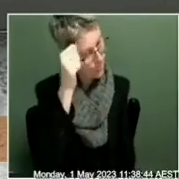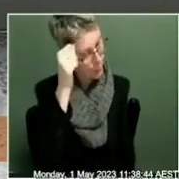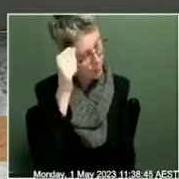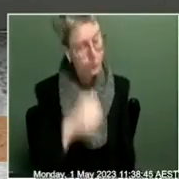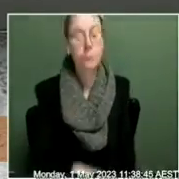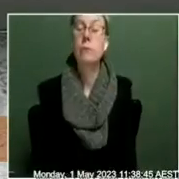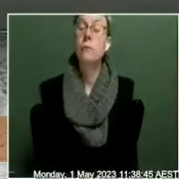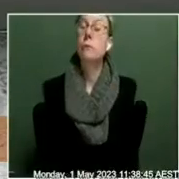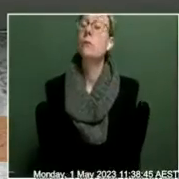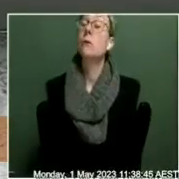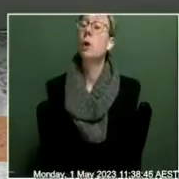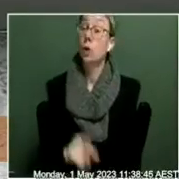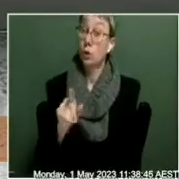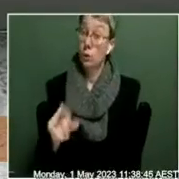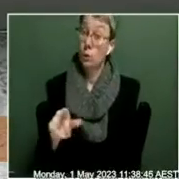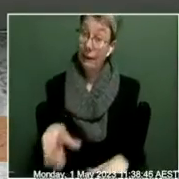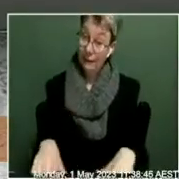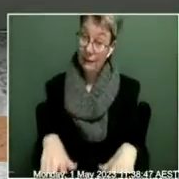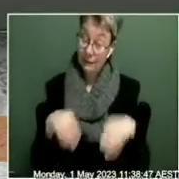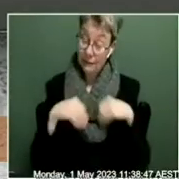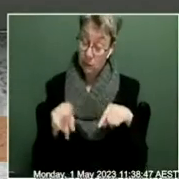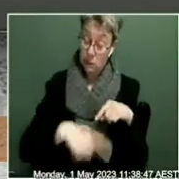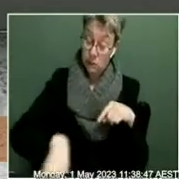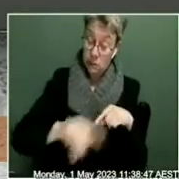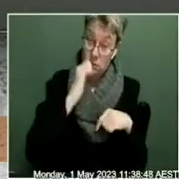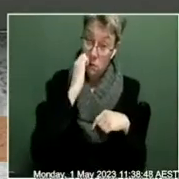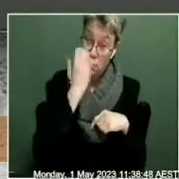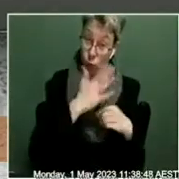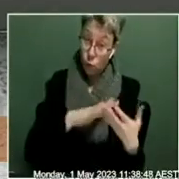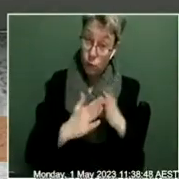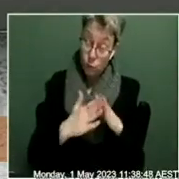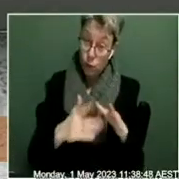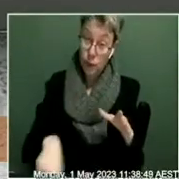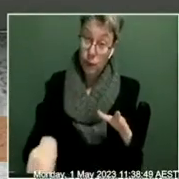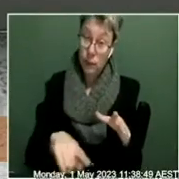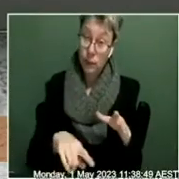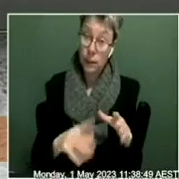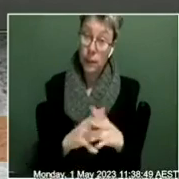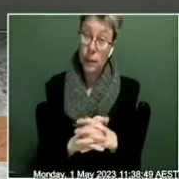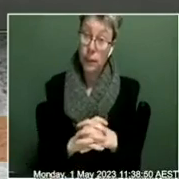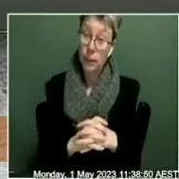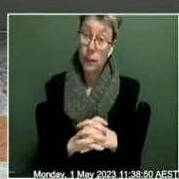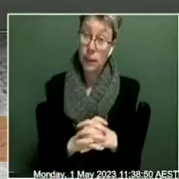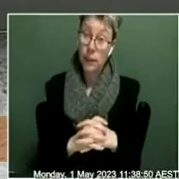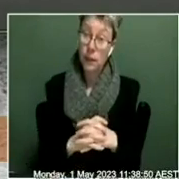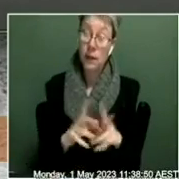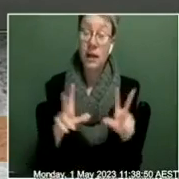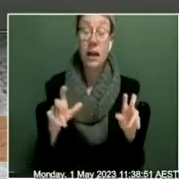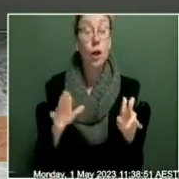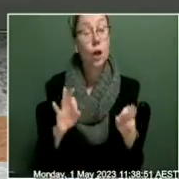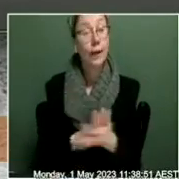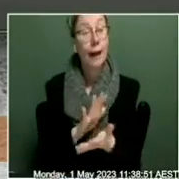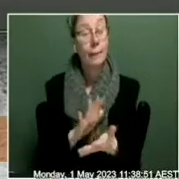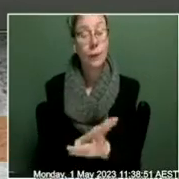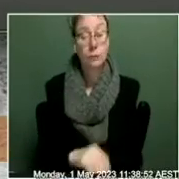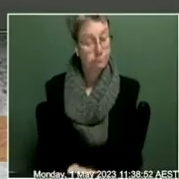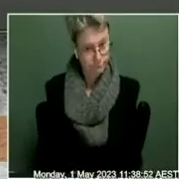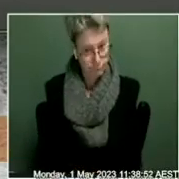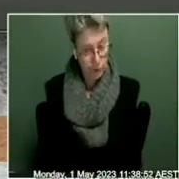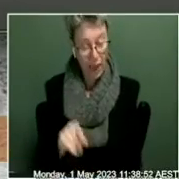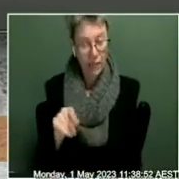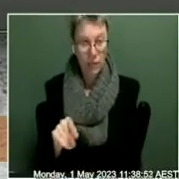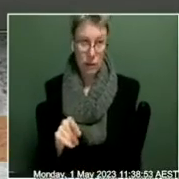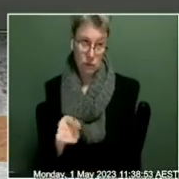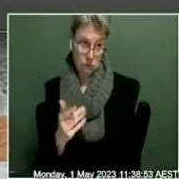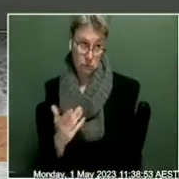are sceptical about getting good outcomes when that role is